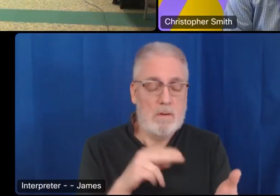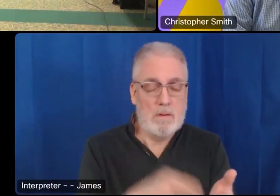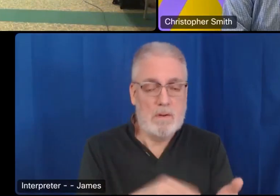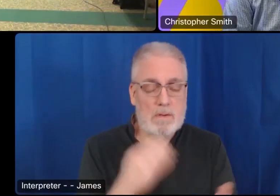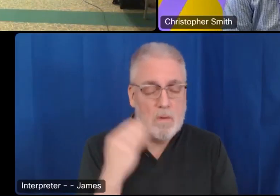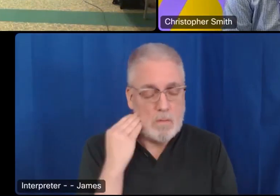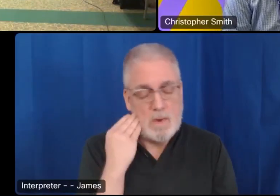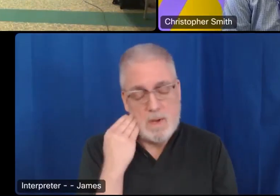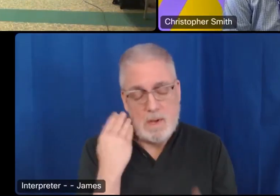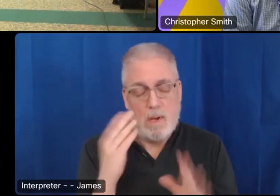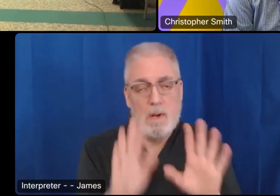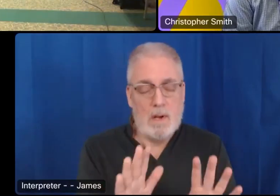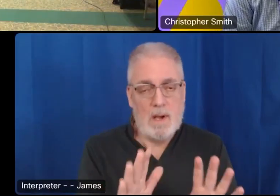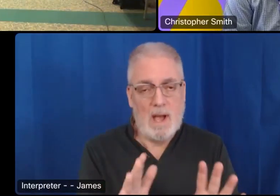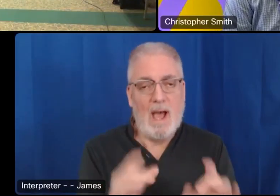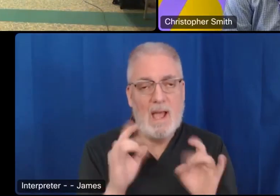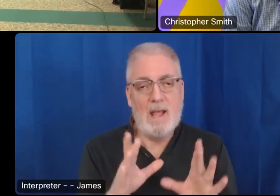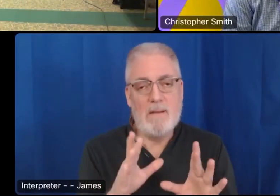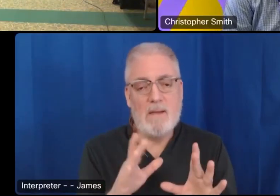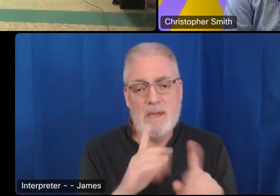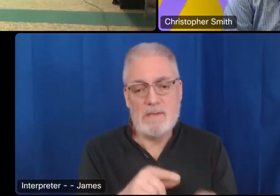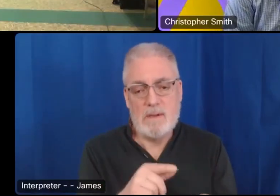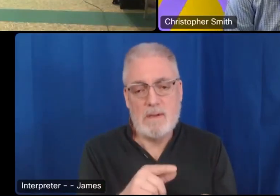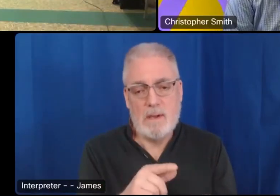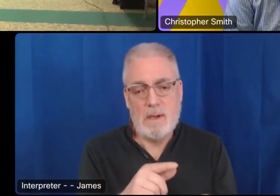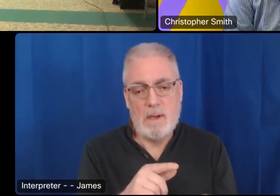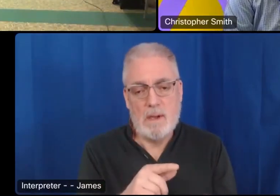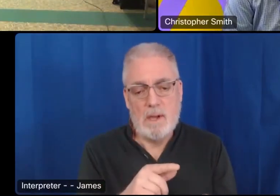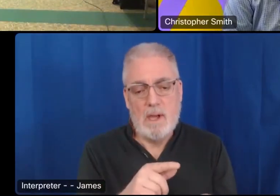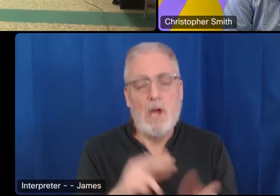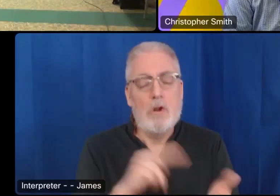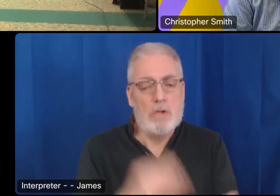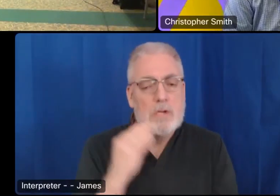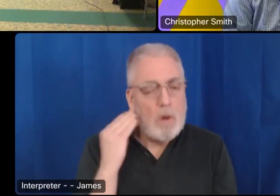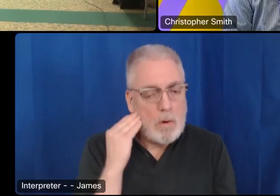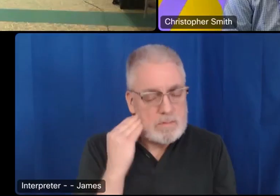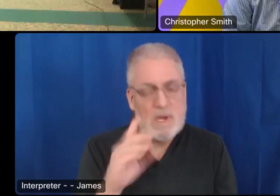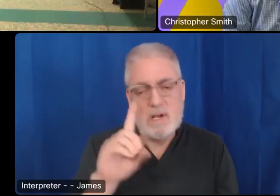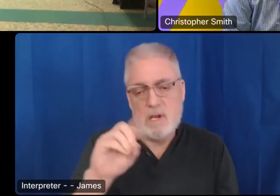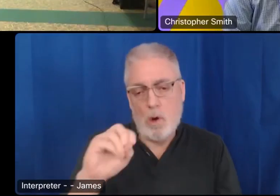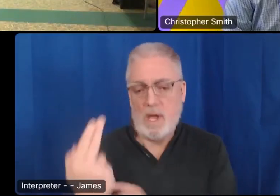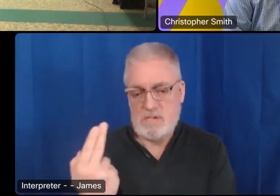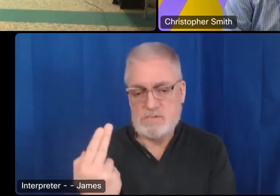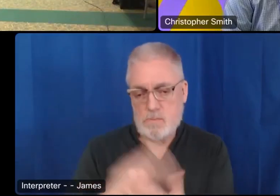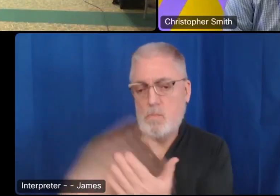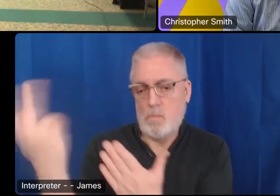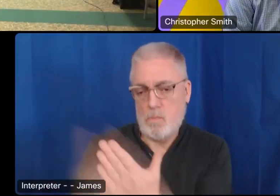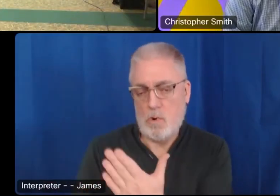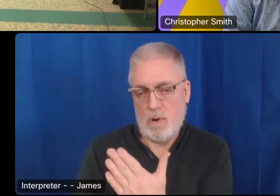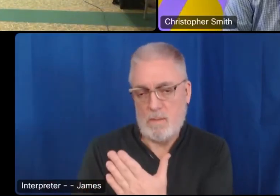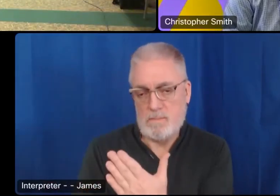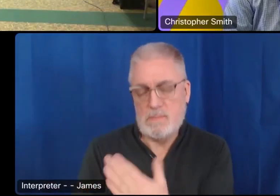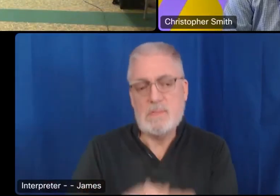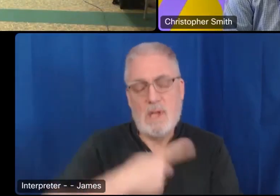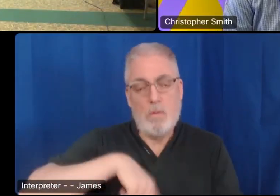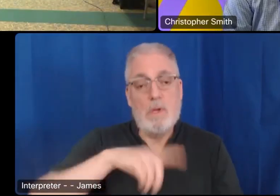truth. The nursing homes are our Department of Health program. So we do collaborate with them